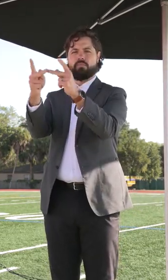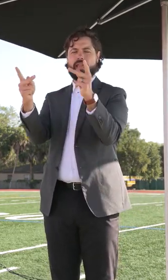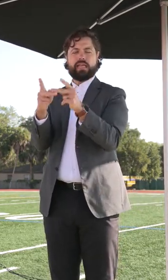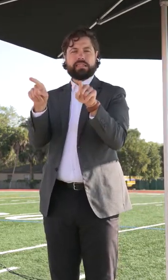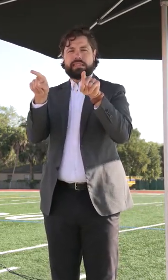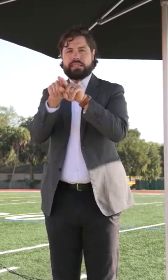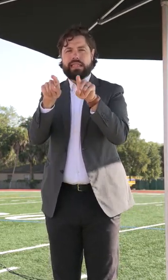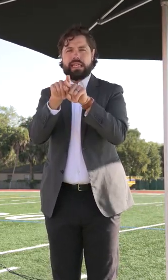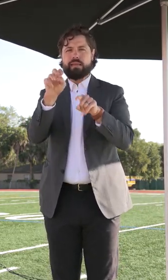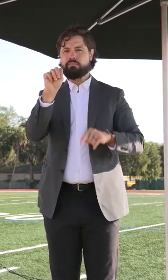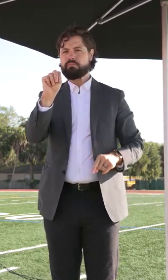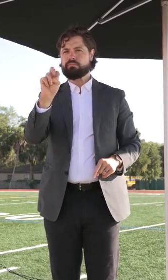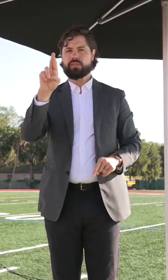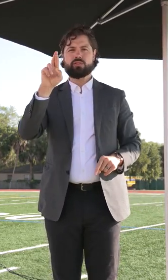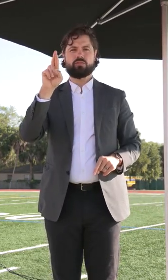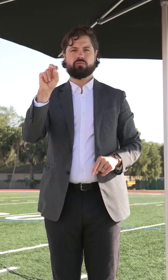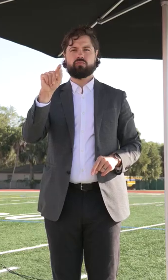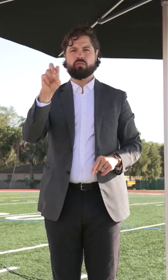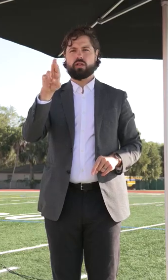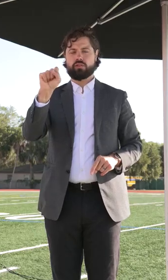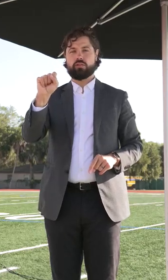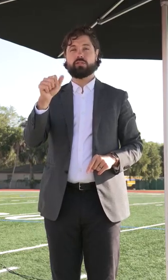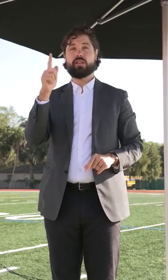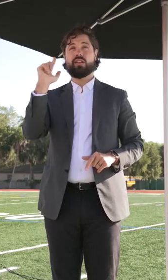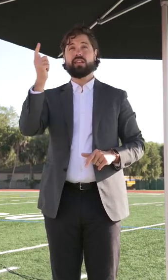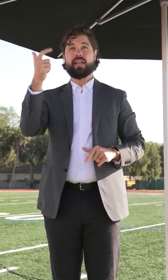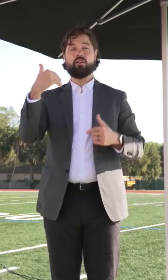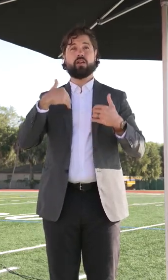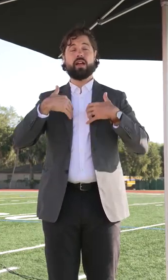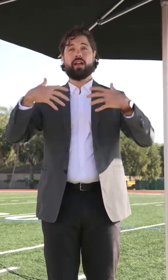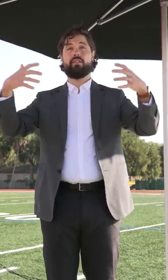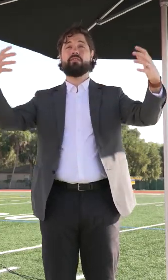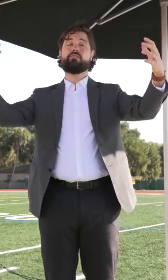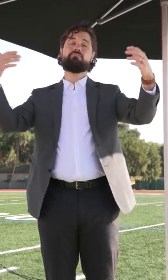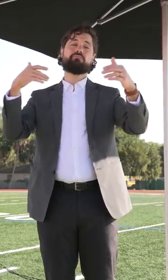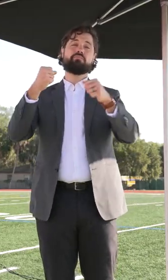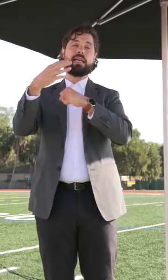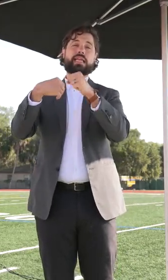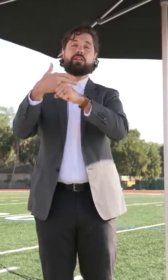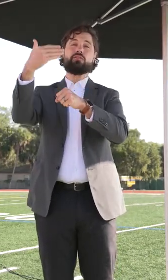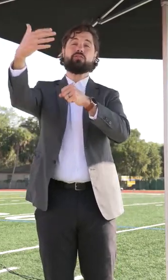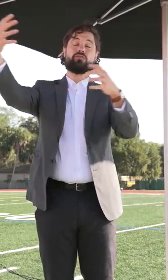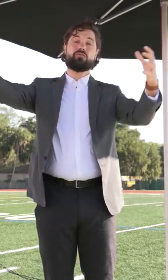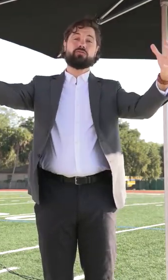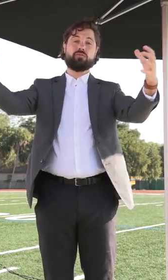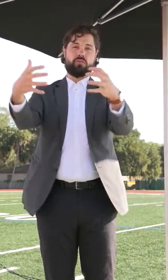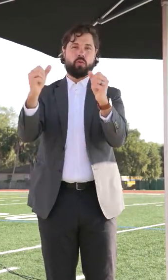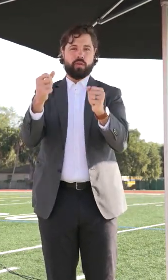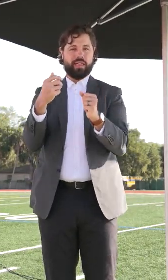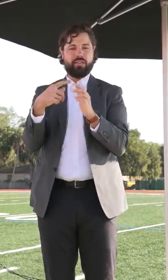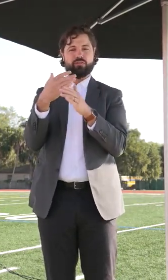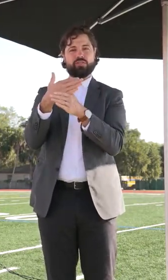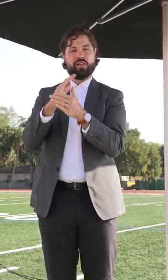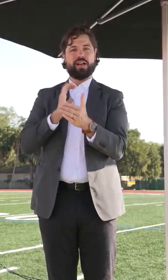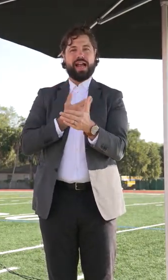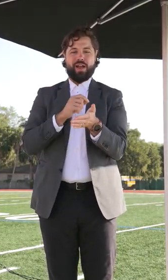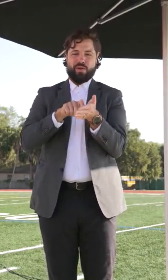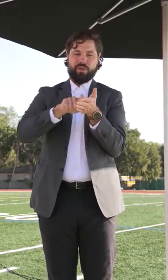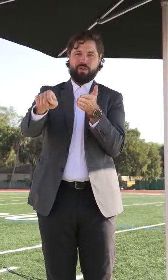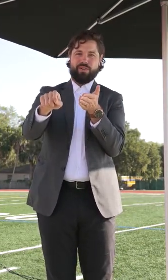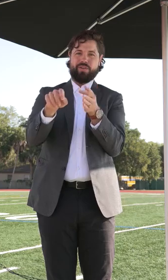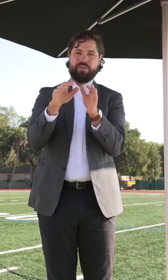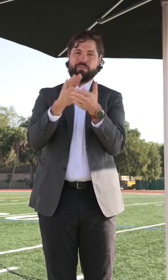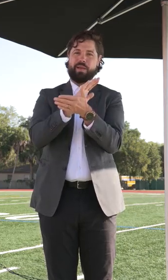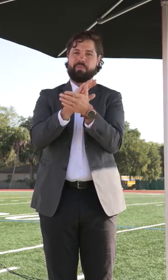at our reunions, we can talk about how our commencement notes reminded us to serve others. We are all called to serve as